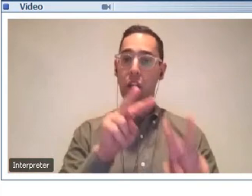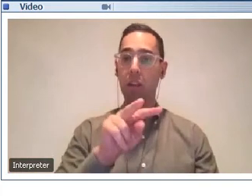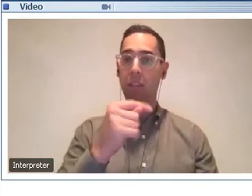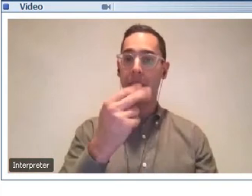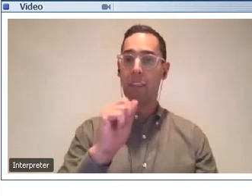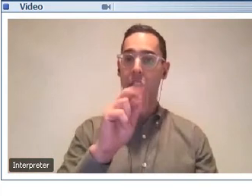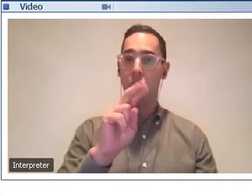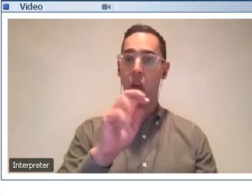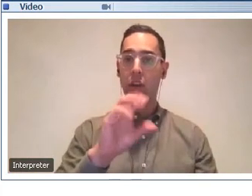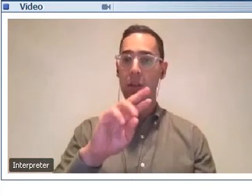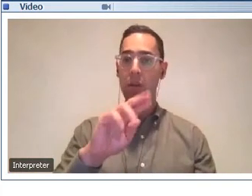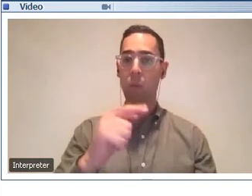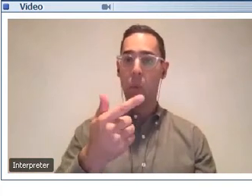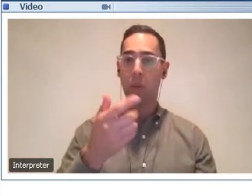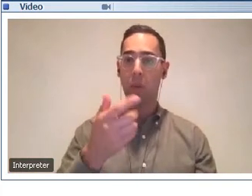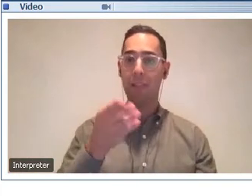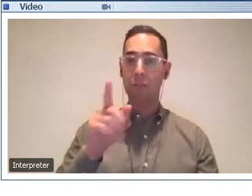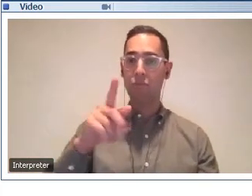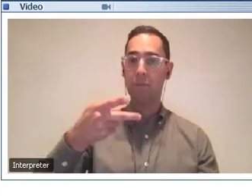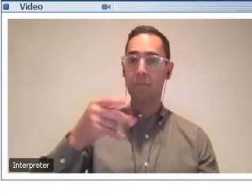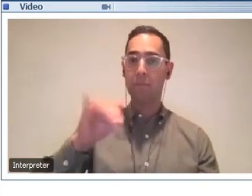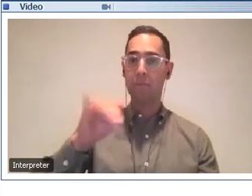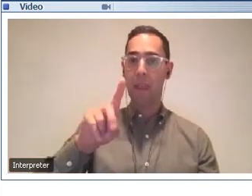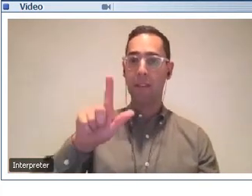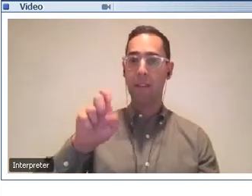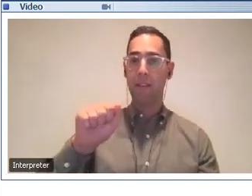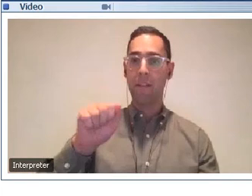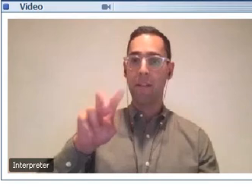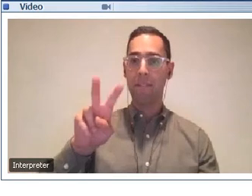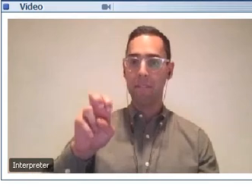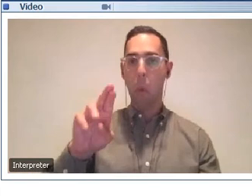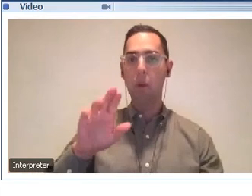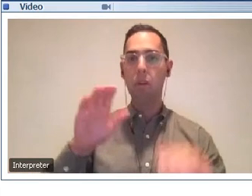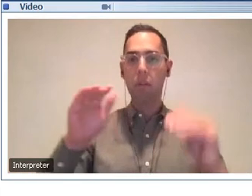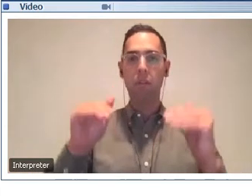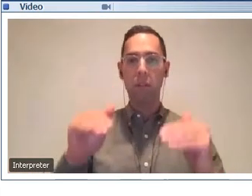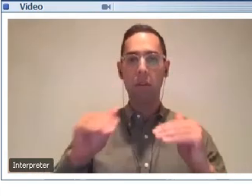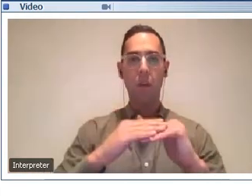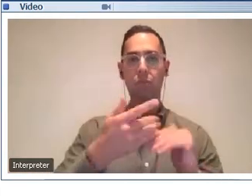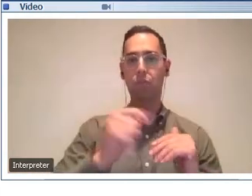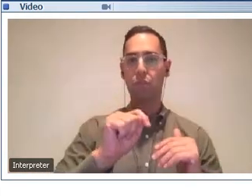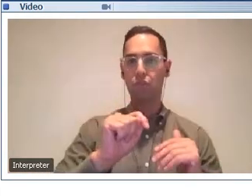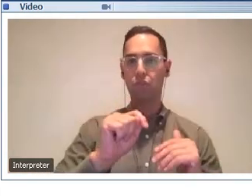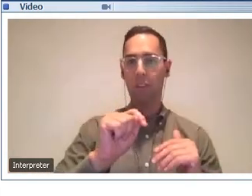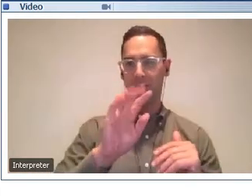arc.org/paid leave, or on Georgetown's website, you can go to